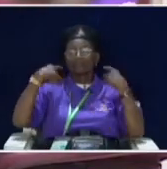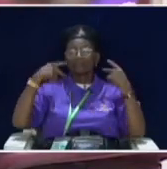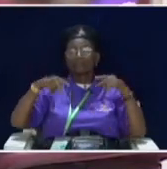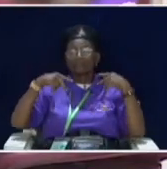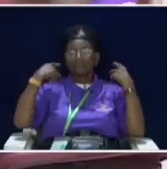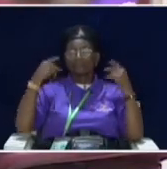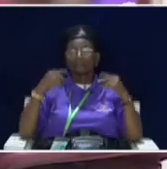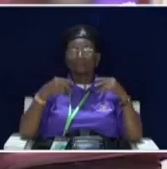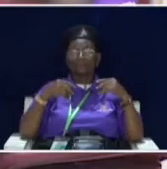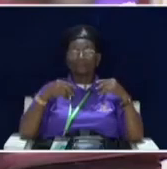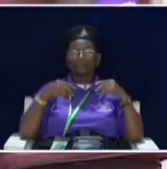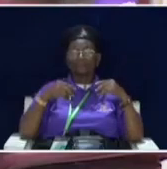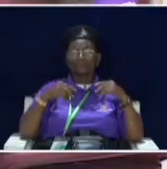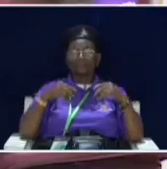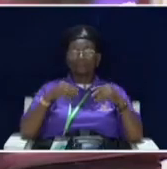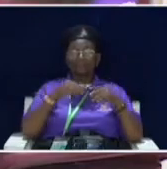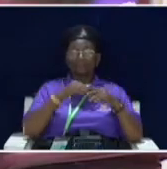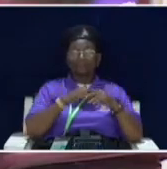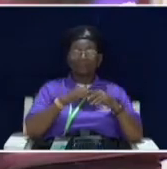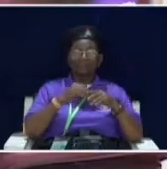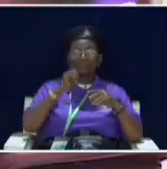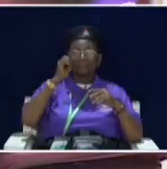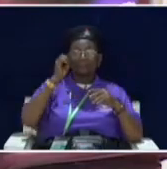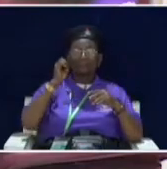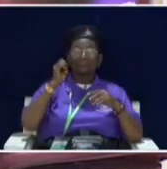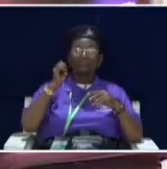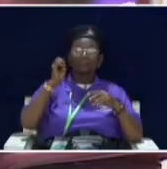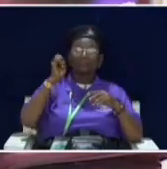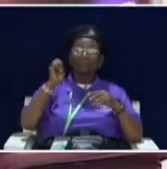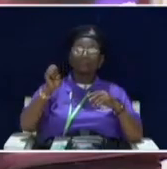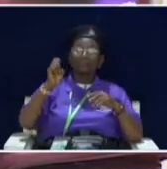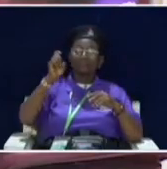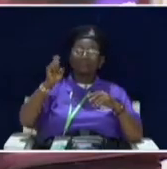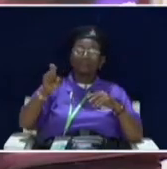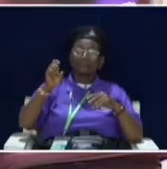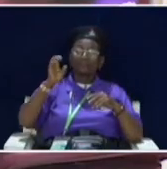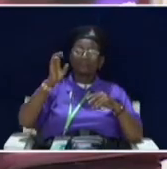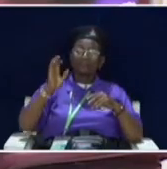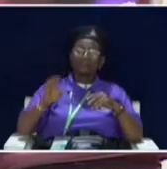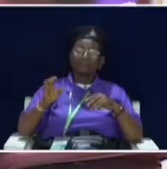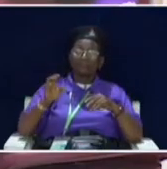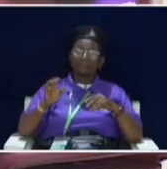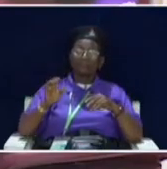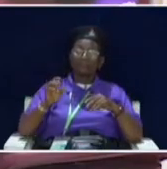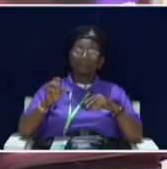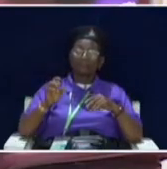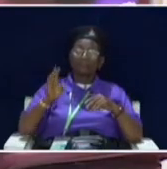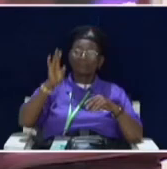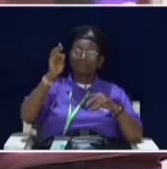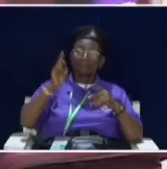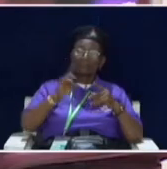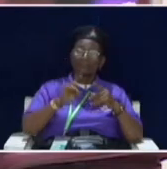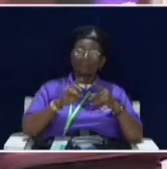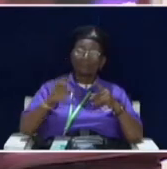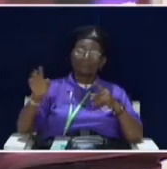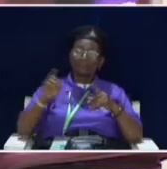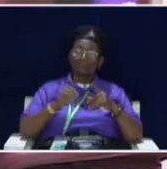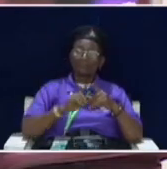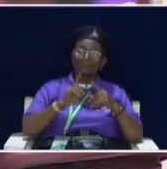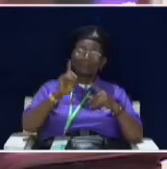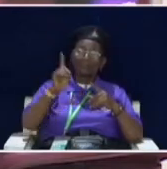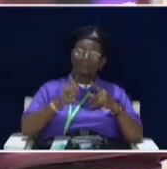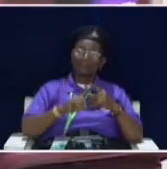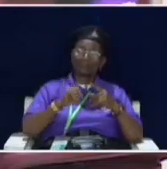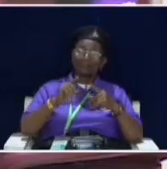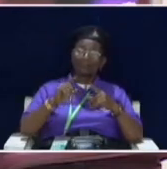pastor. In Ezekiel 37, from verse 1 to 10, Ezekiel, ori 37, the